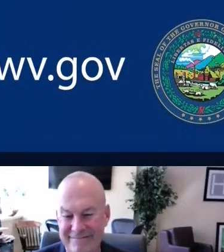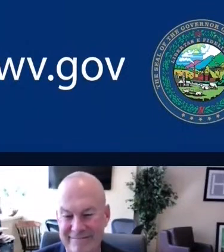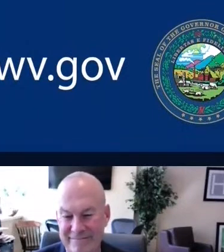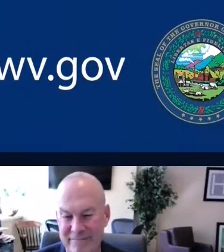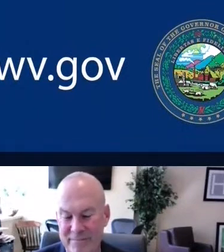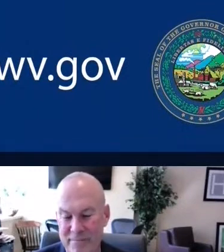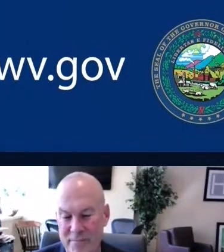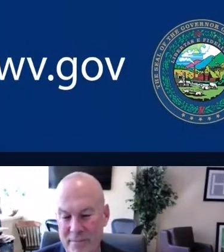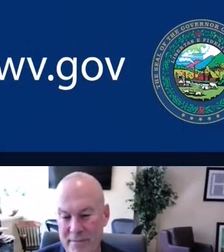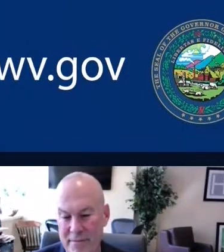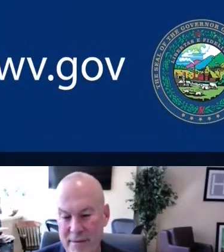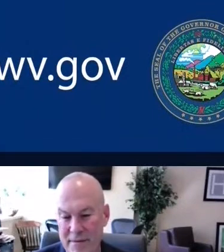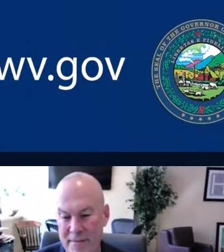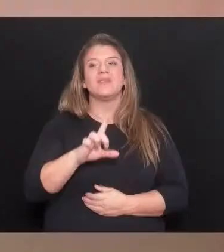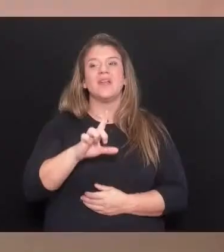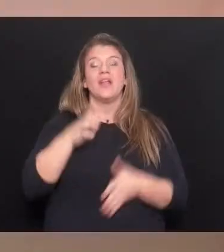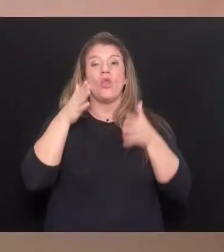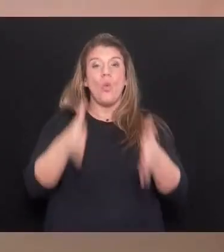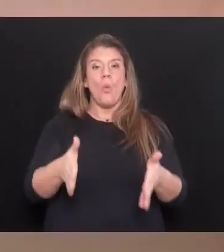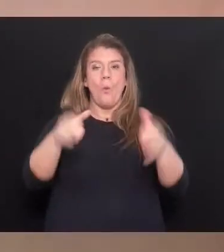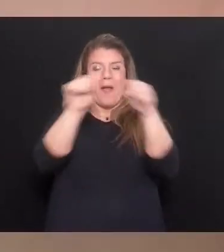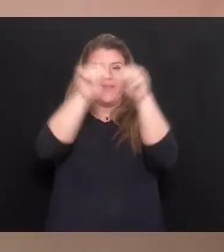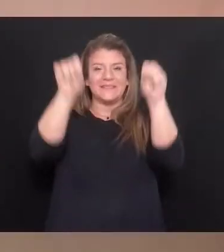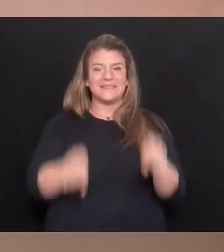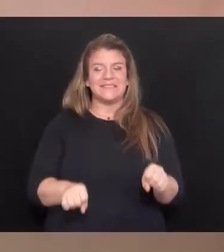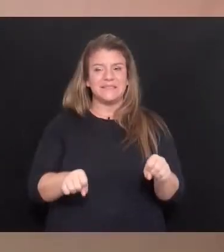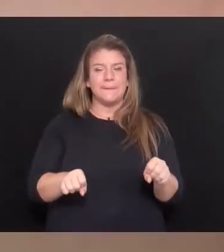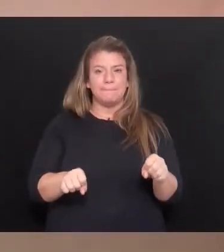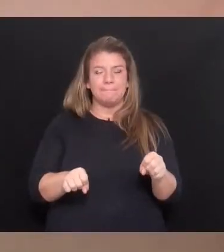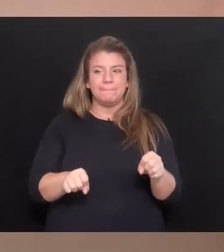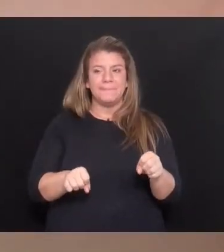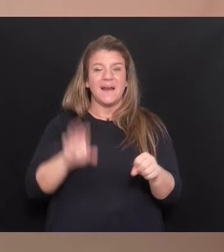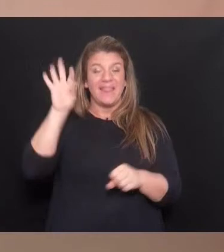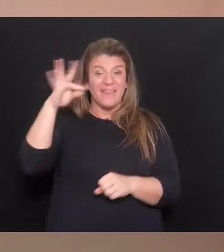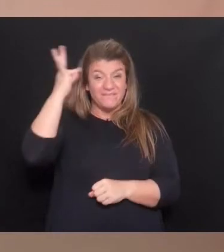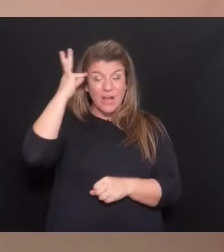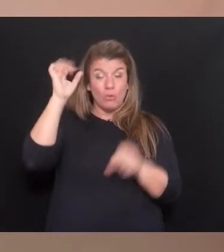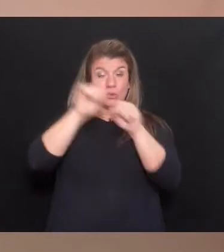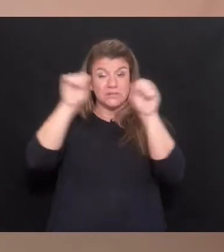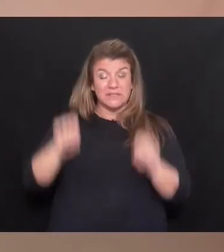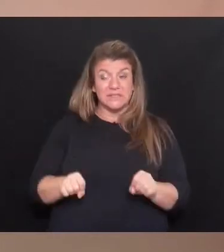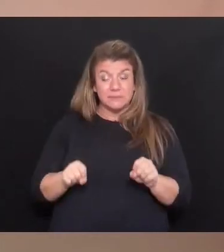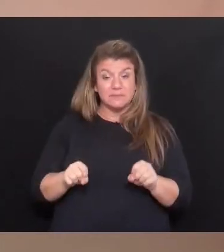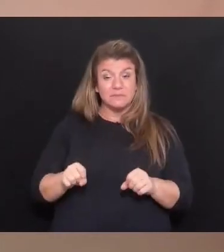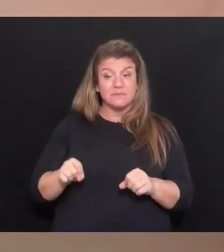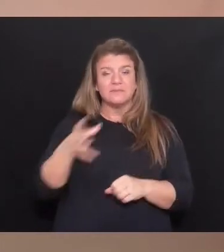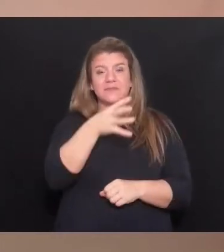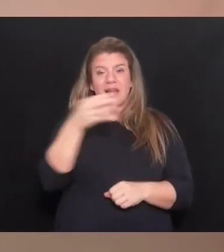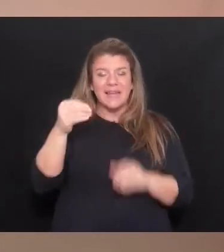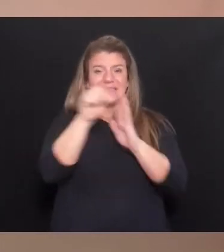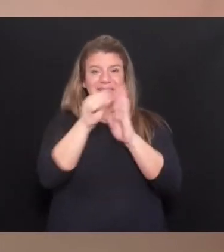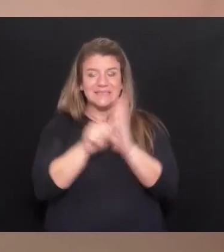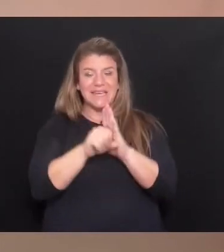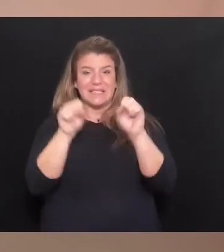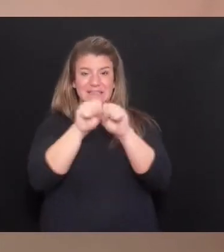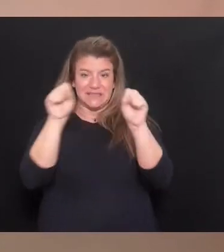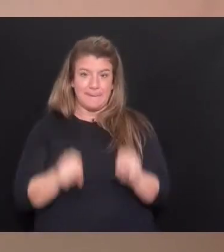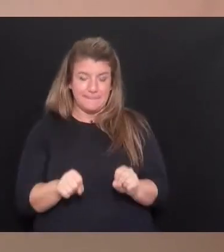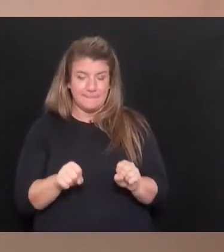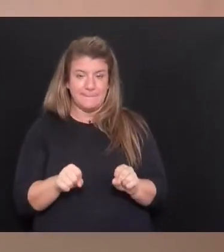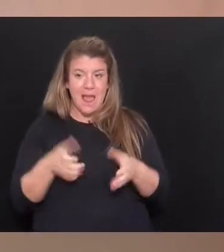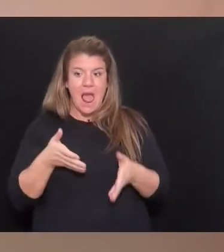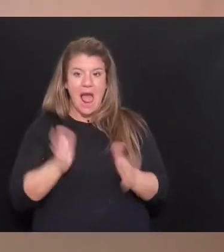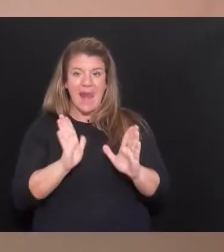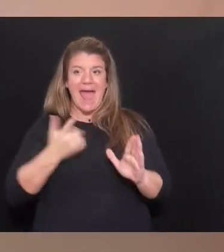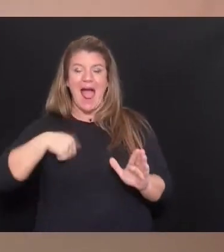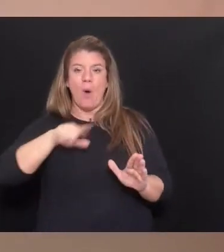Yes, sir, Governor. So, Charles, it's the way the systems, the federal systems and our state systems allow